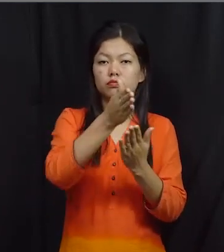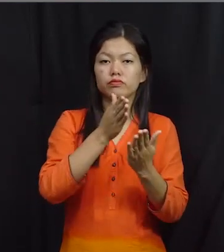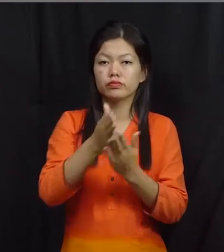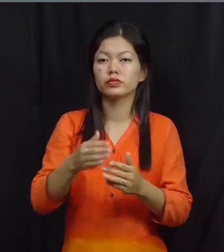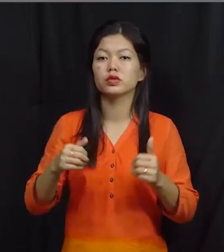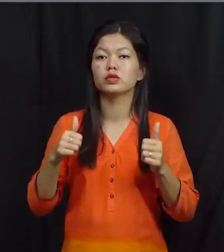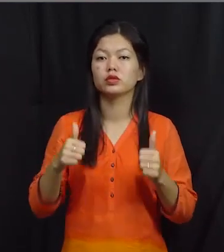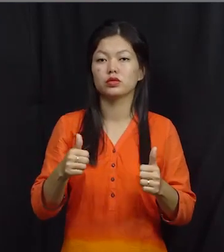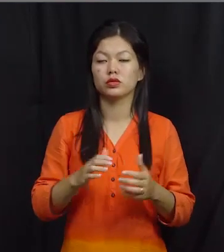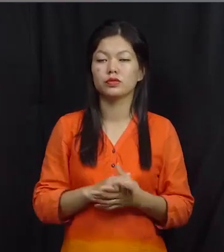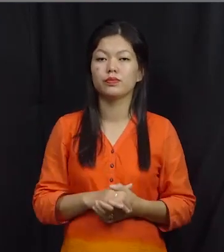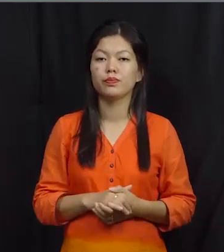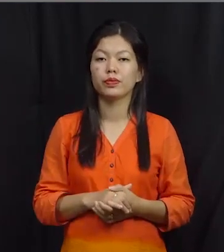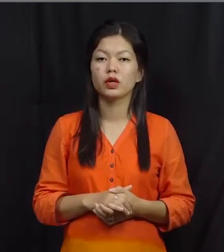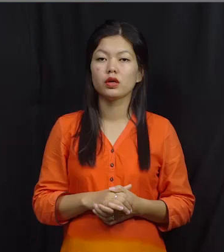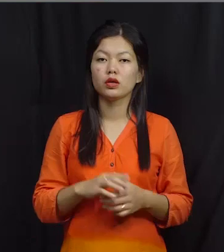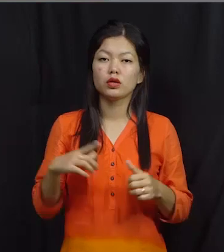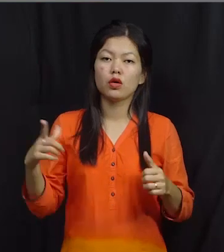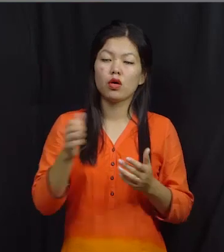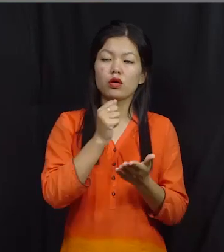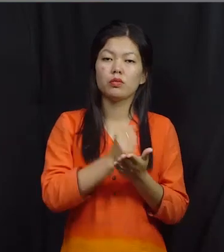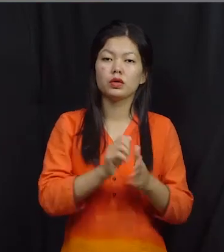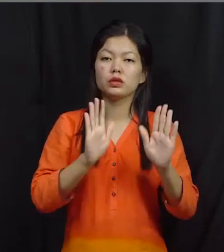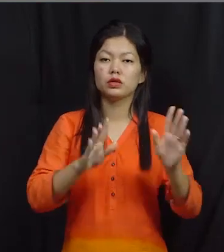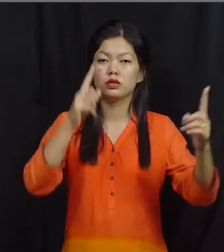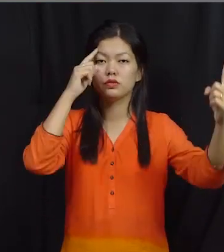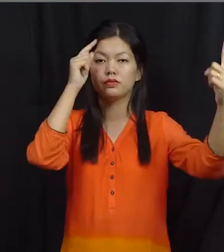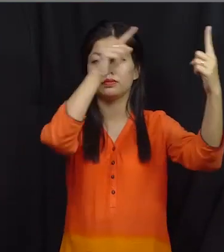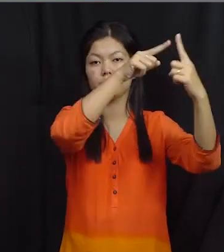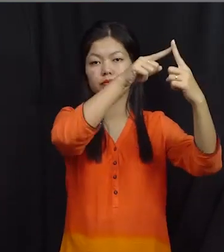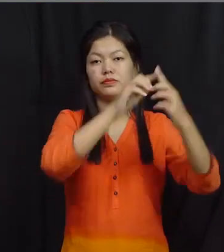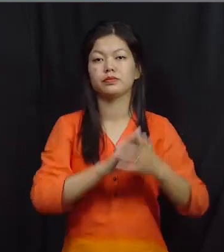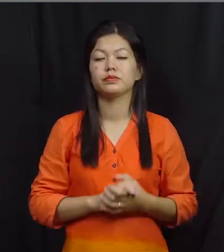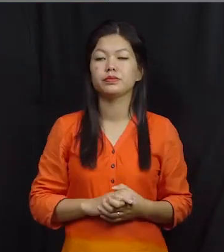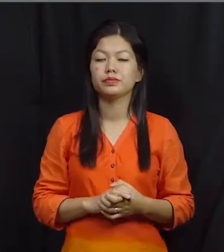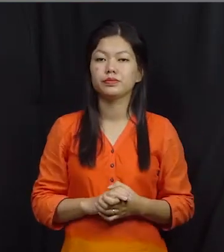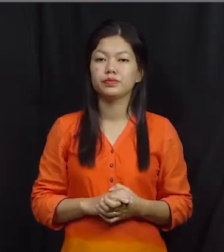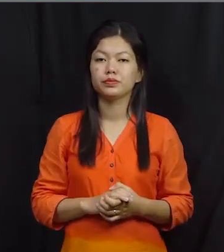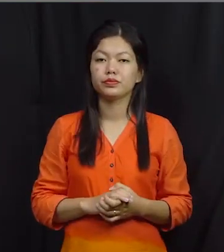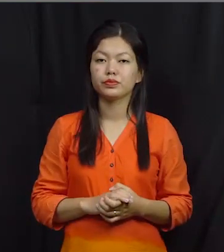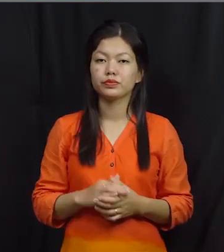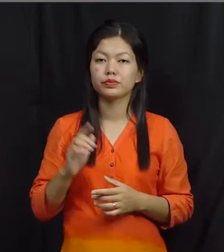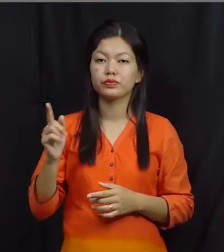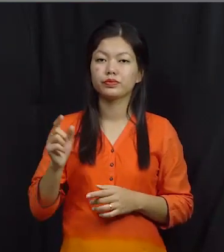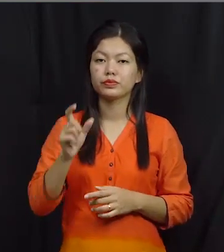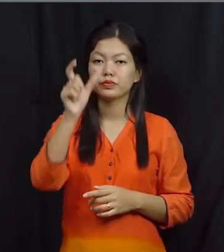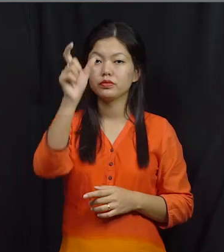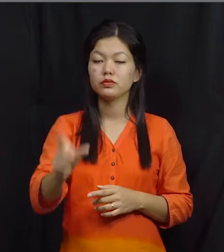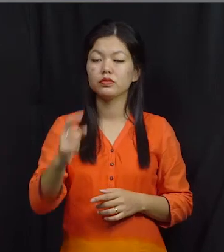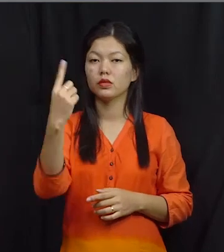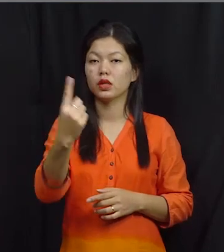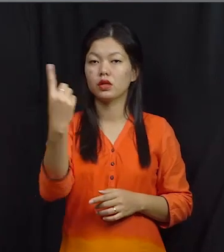for education. Okay, so that is how we can understand. Now let us go into the individual aim